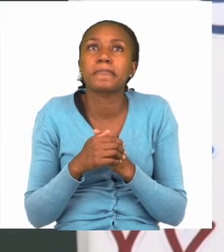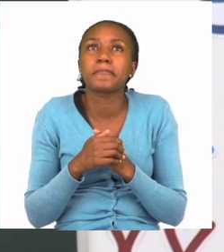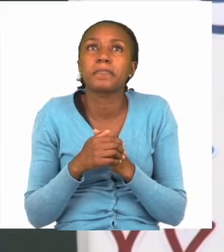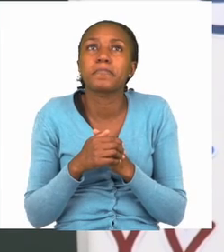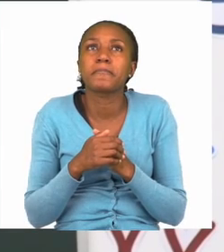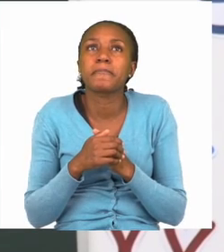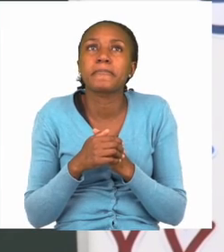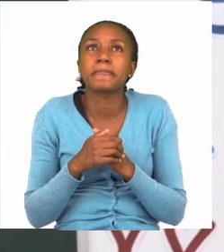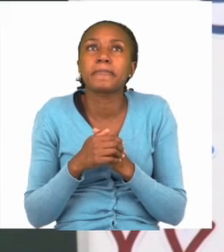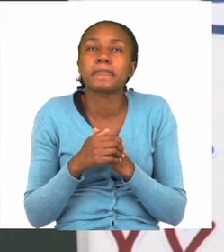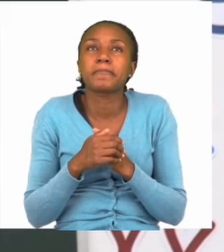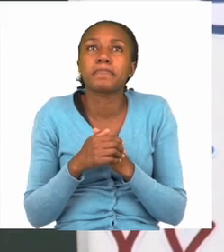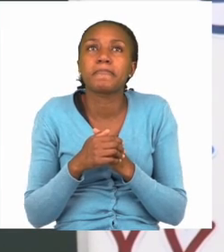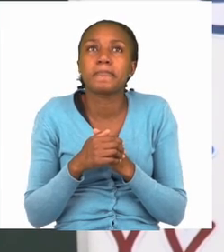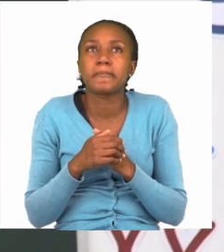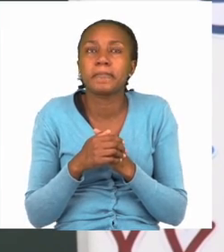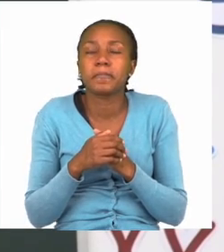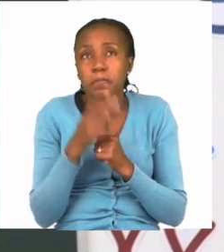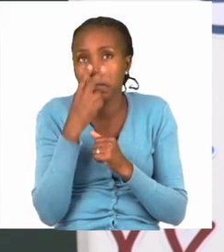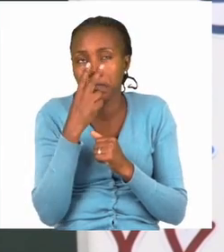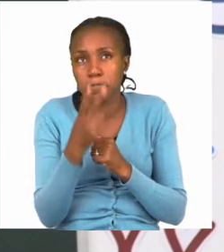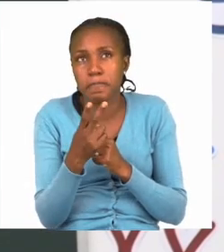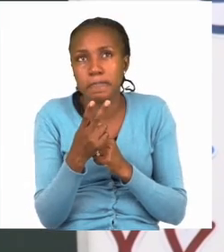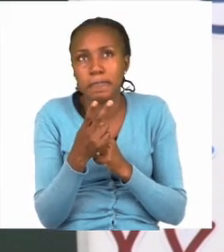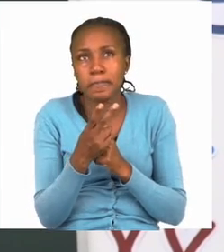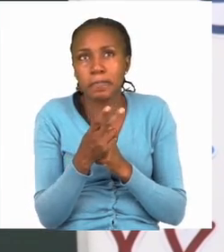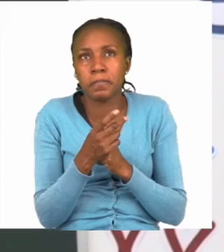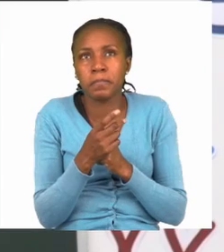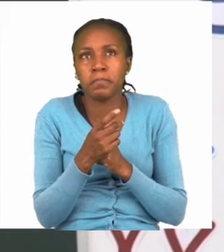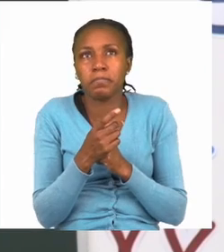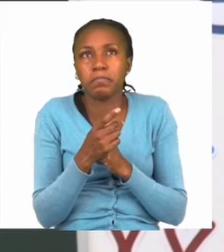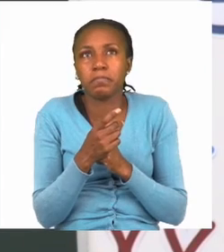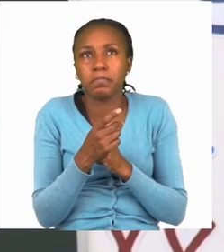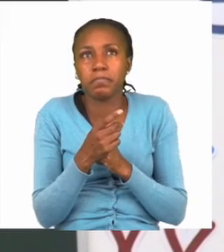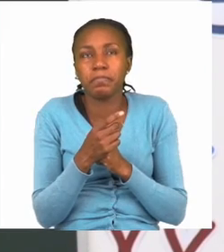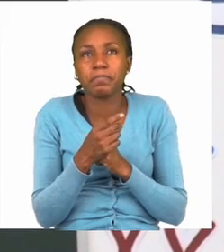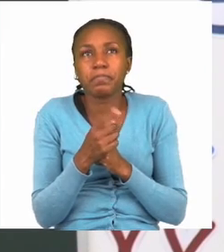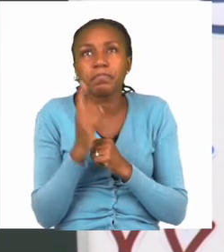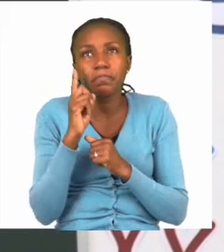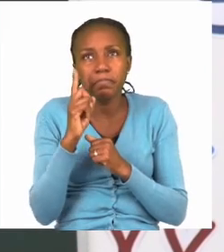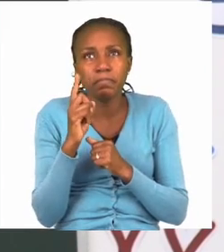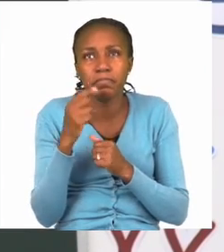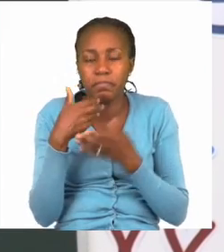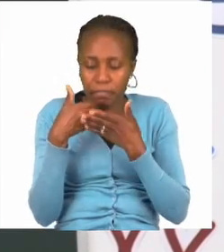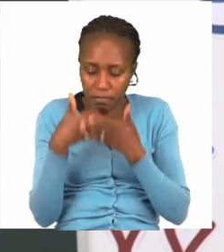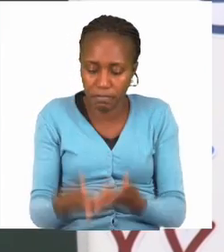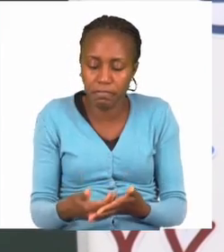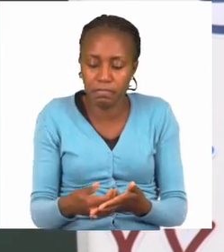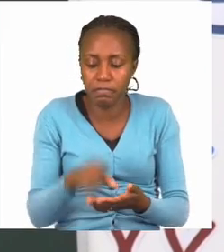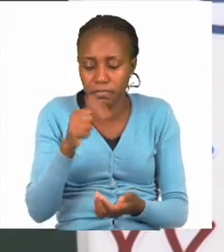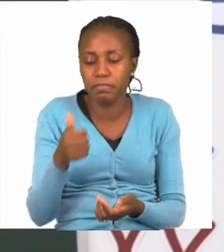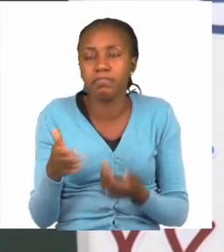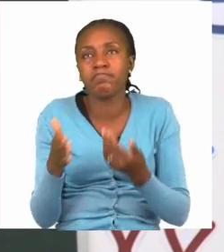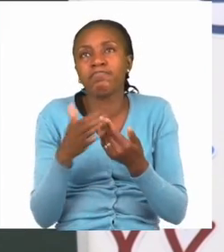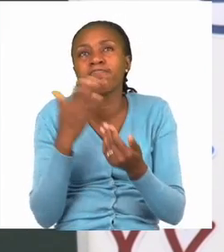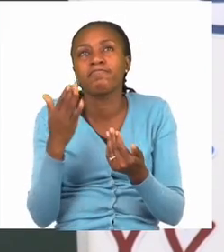sharpener? Now here, the one object is heavier than the other